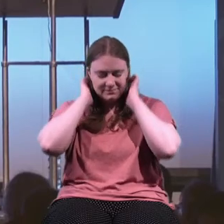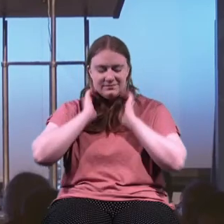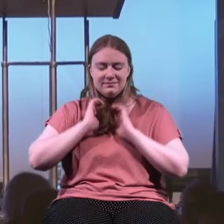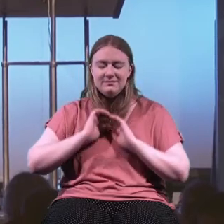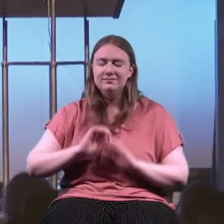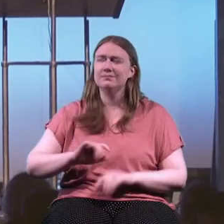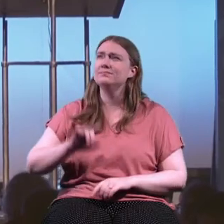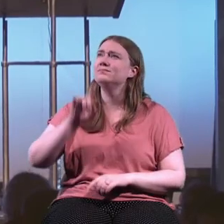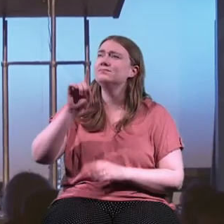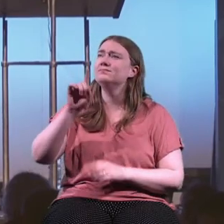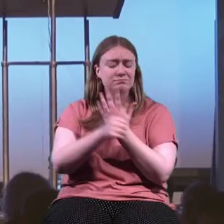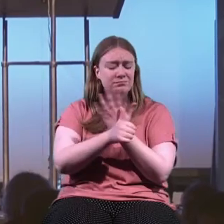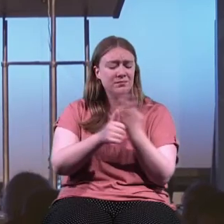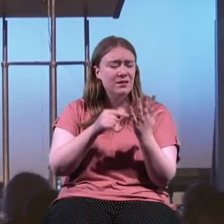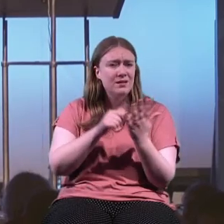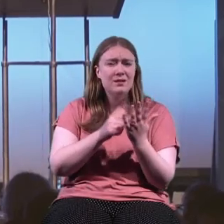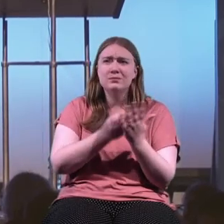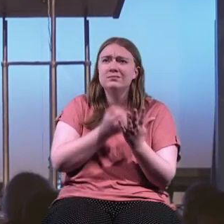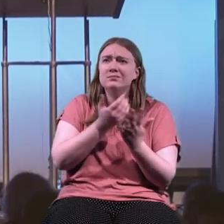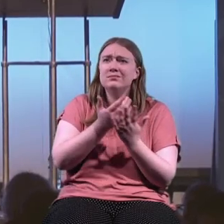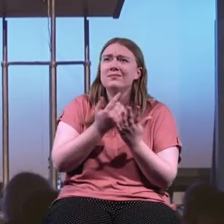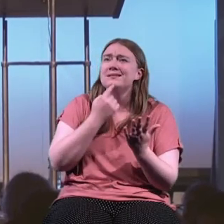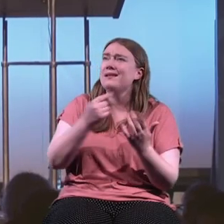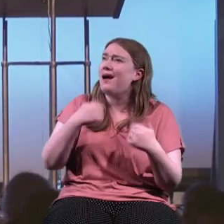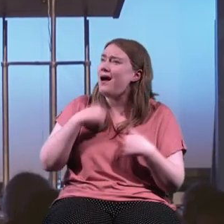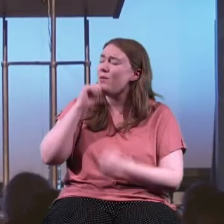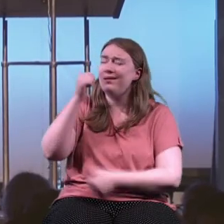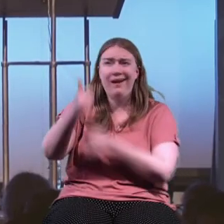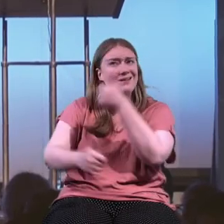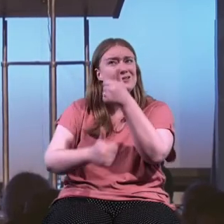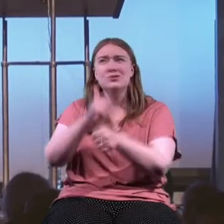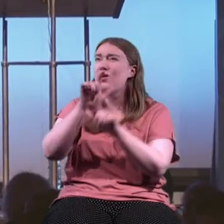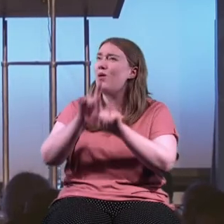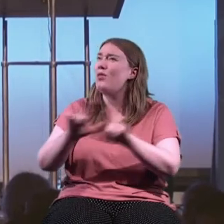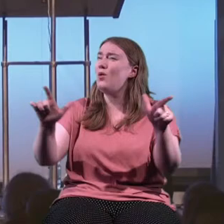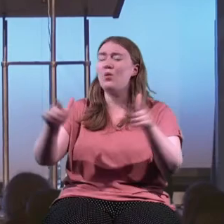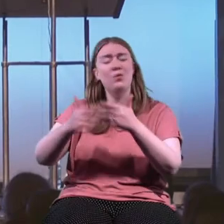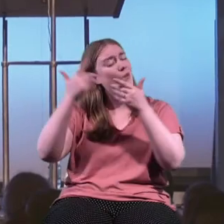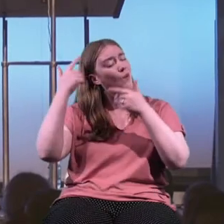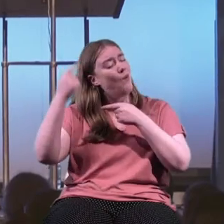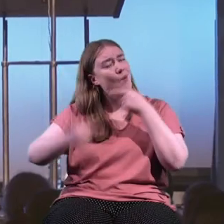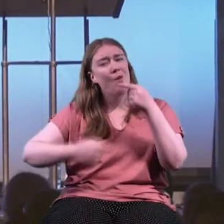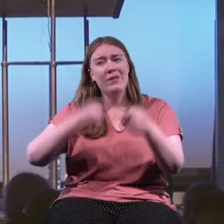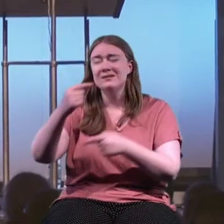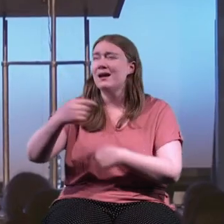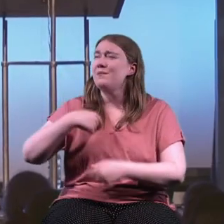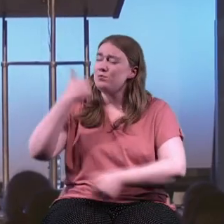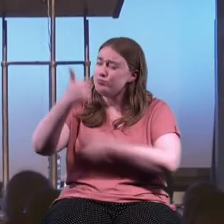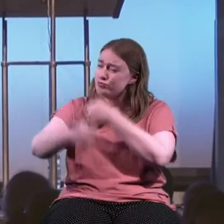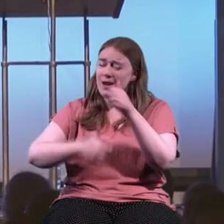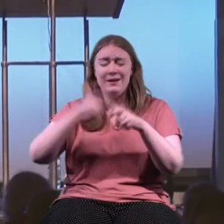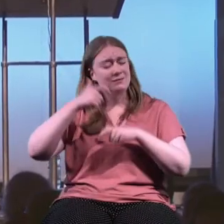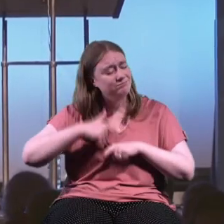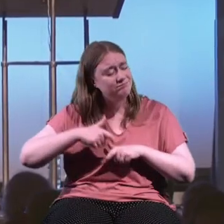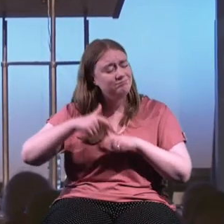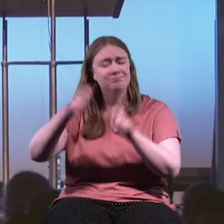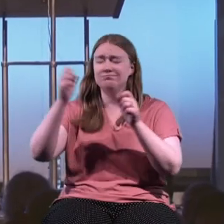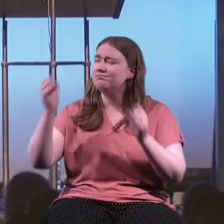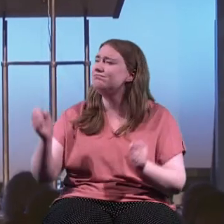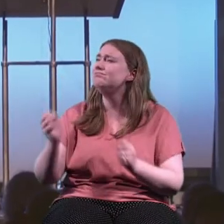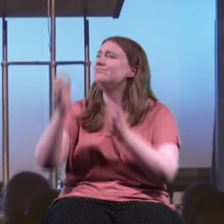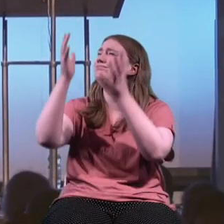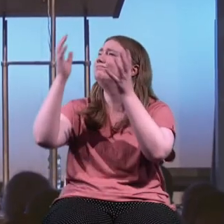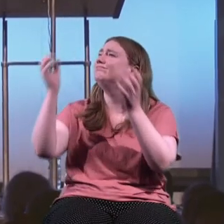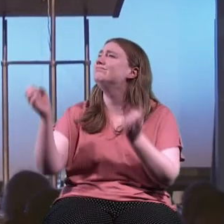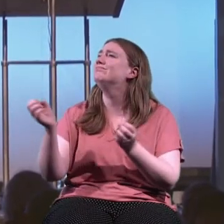I will extol the Lord at all times. My praise will always be on my lips. My